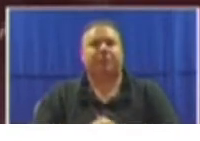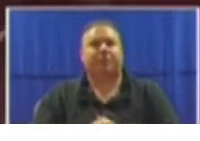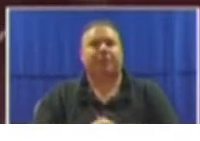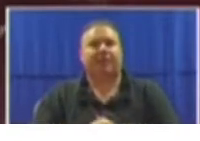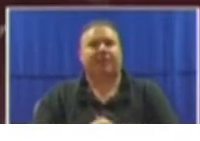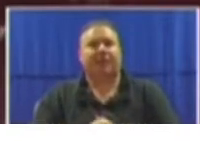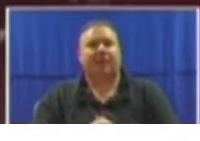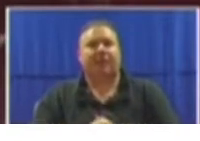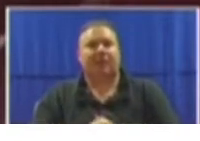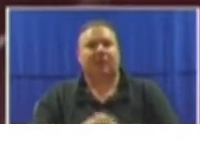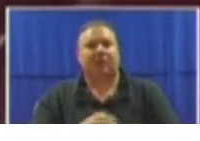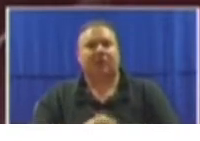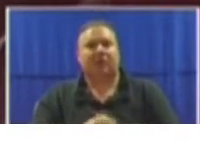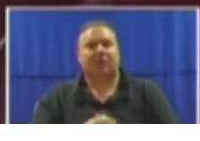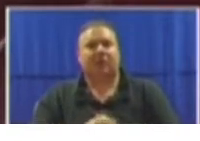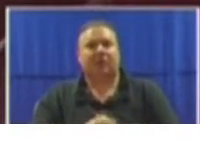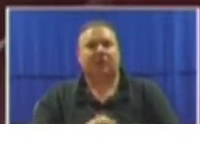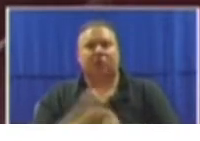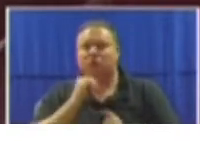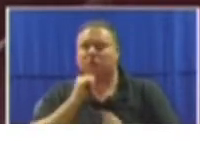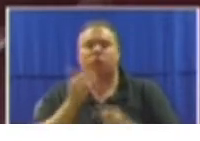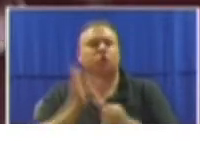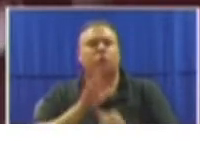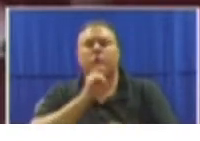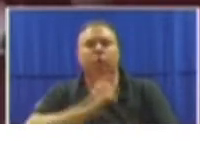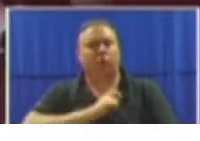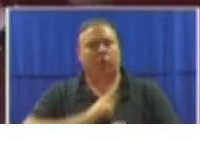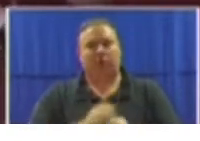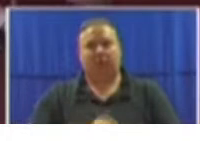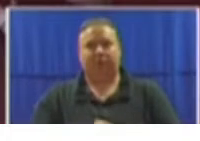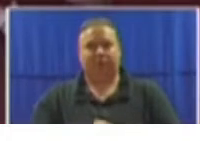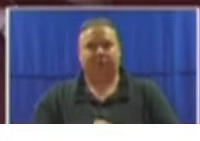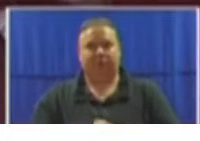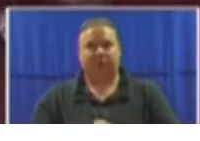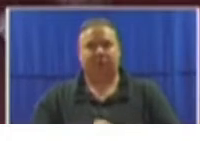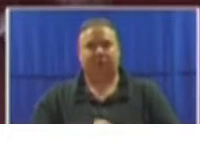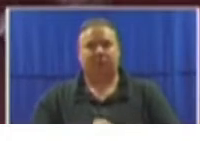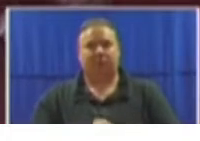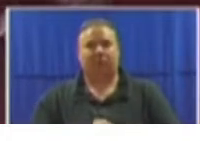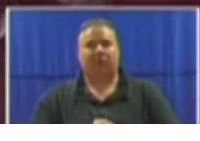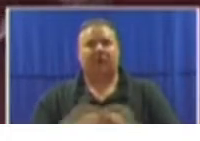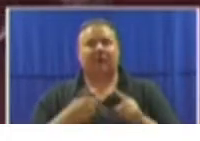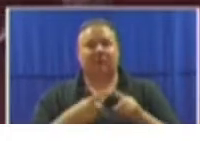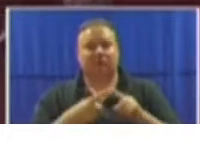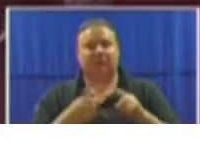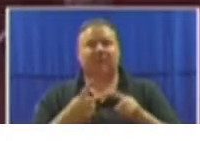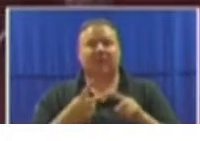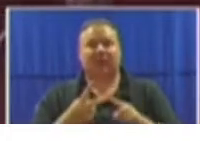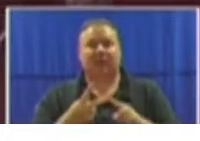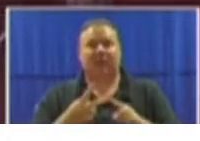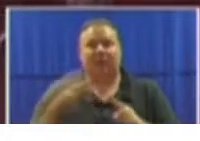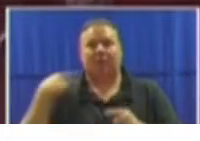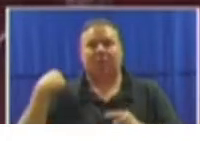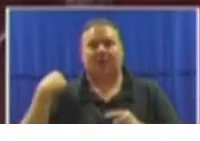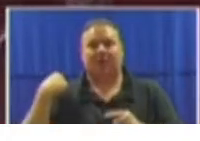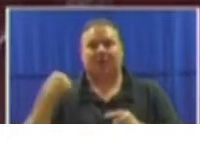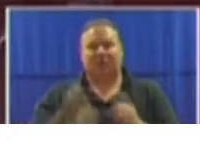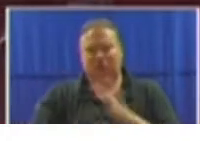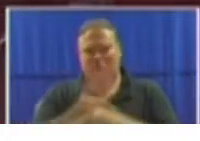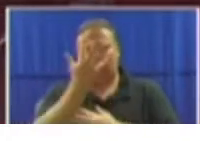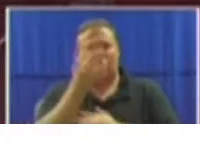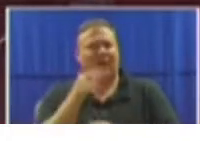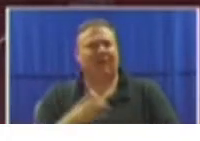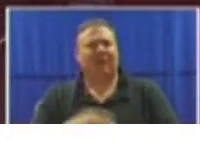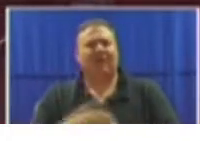is misleading. Secondly, Speaker, the fact that the ministers are a disgrace, the statement itself